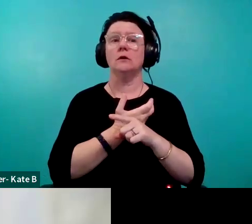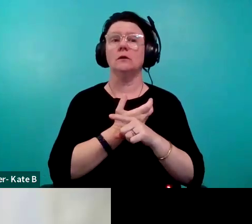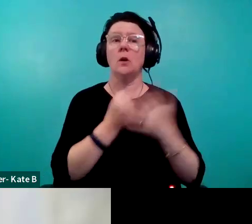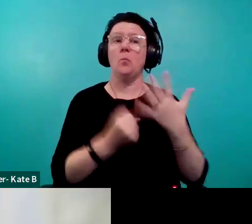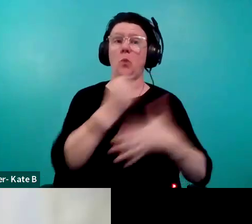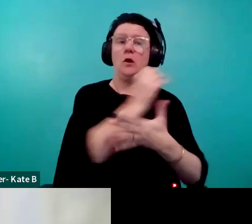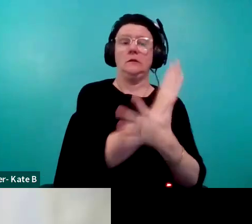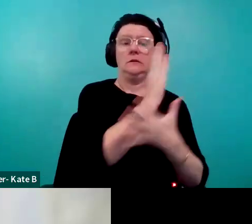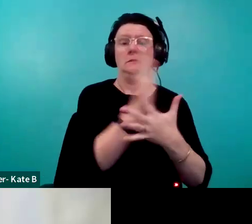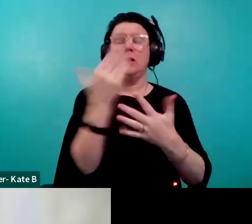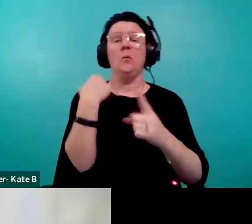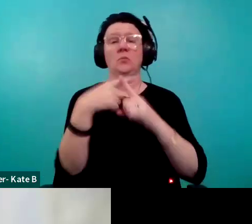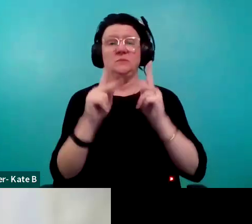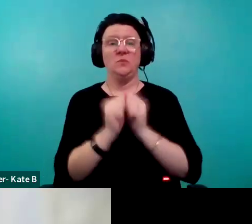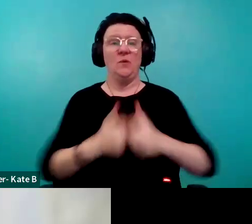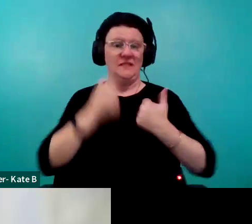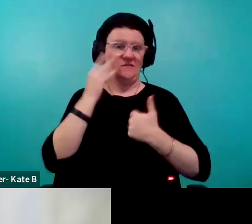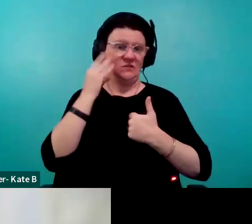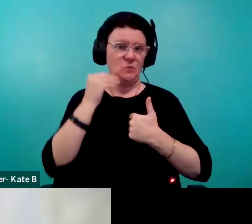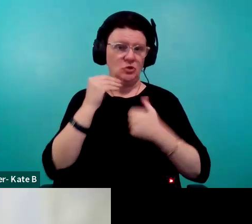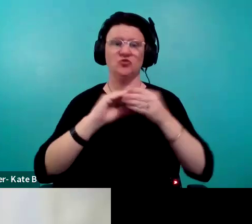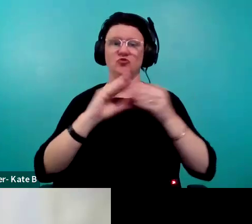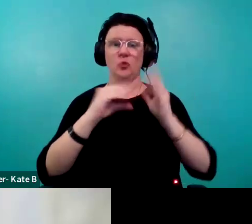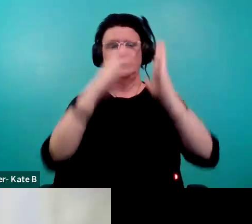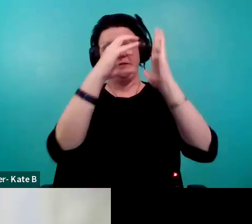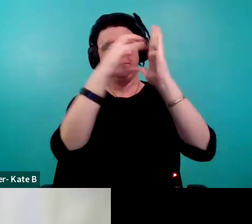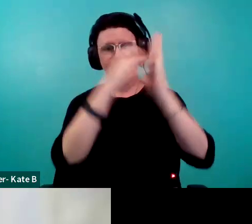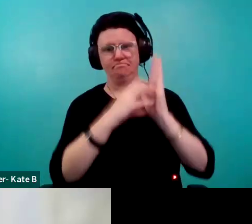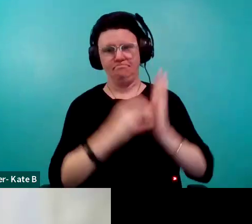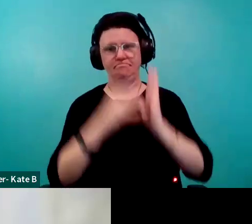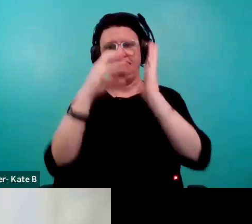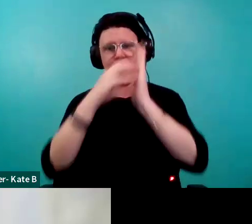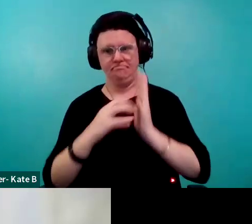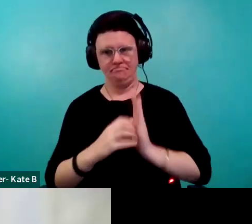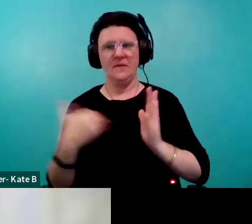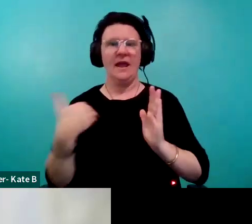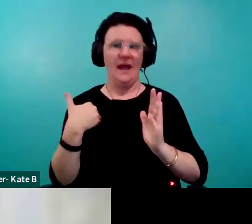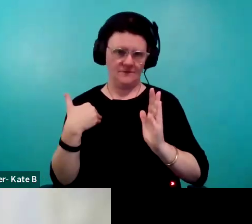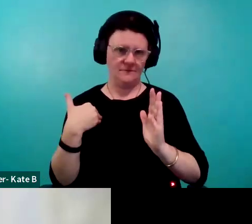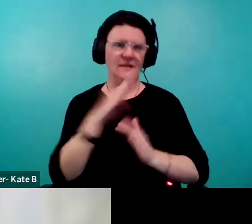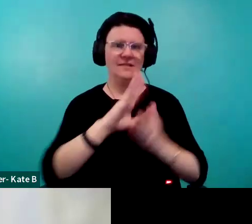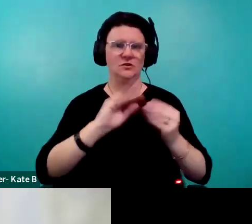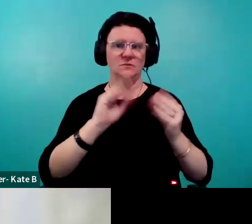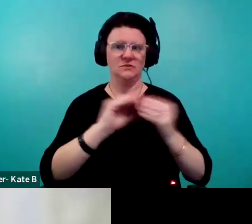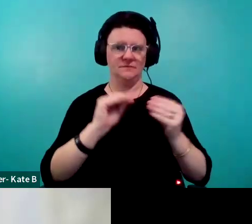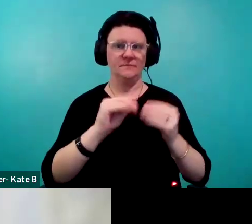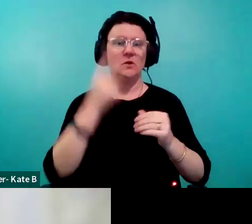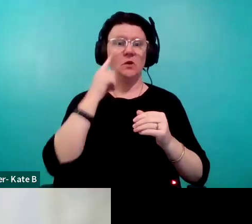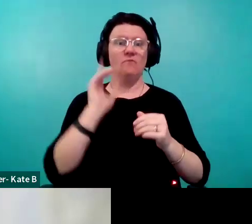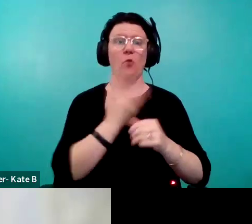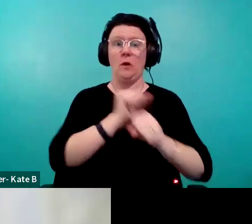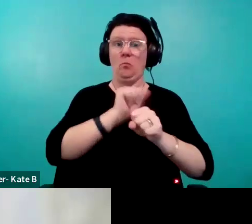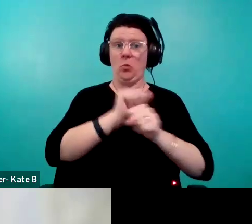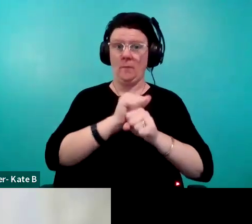particular people with lived experience who are sharing their experiences. And for employment, we